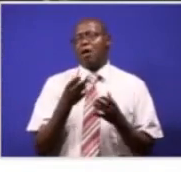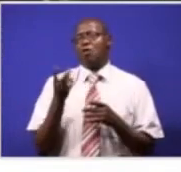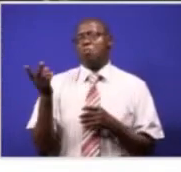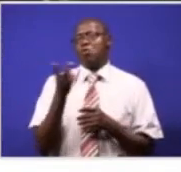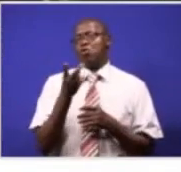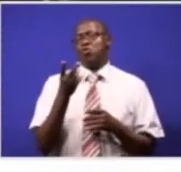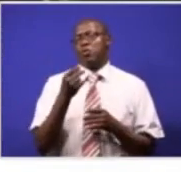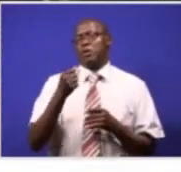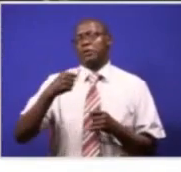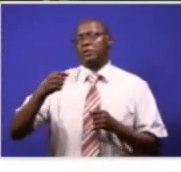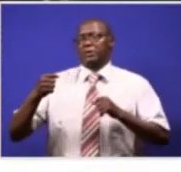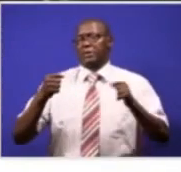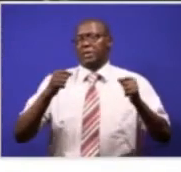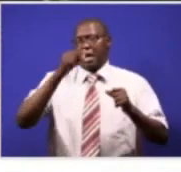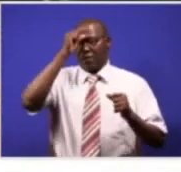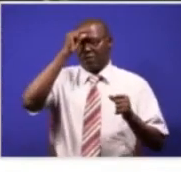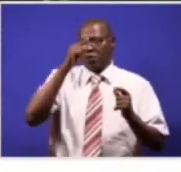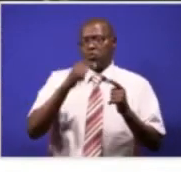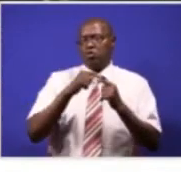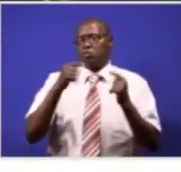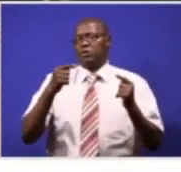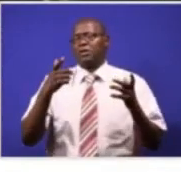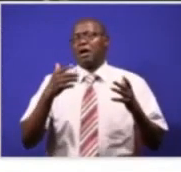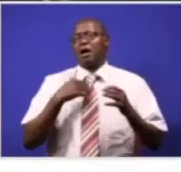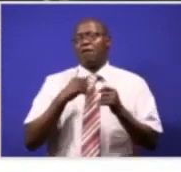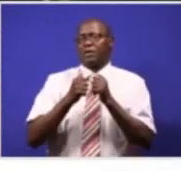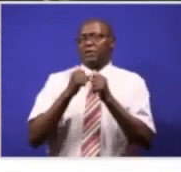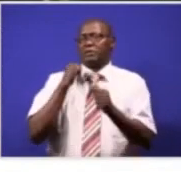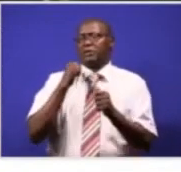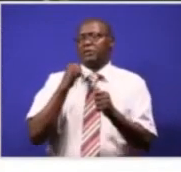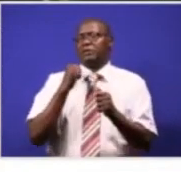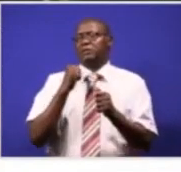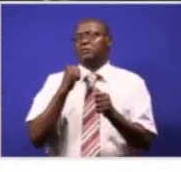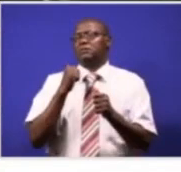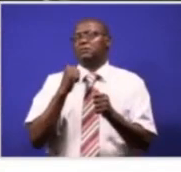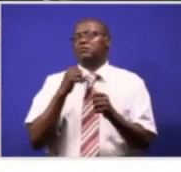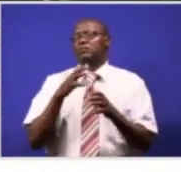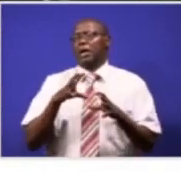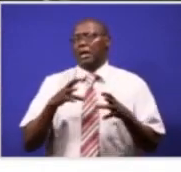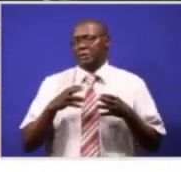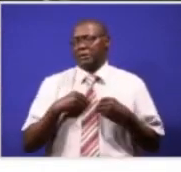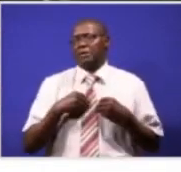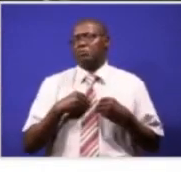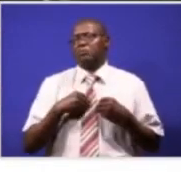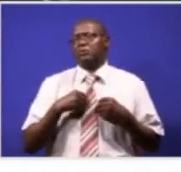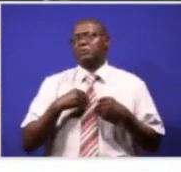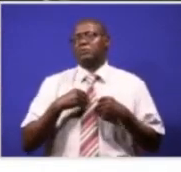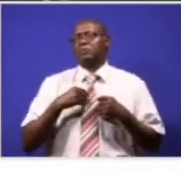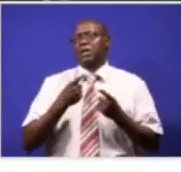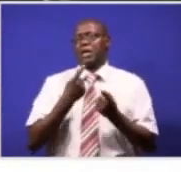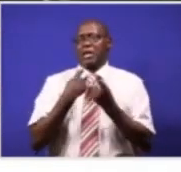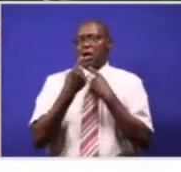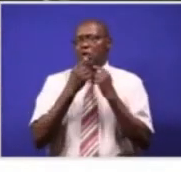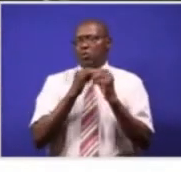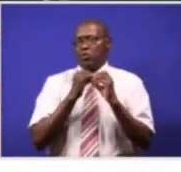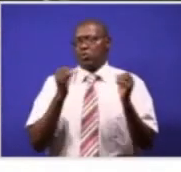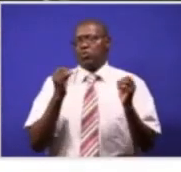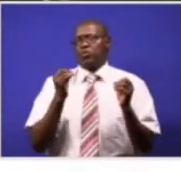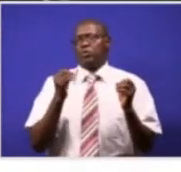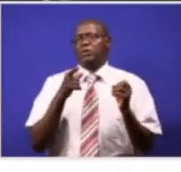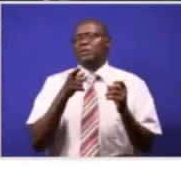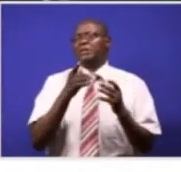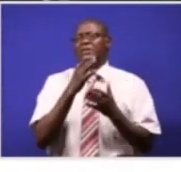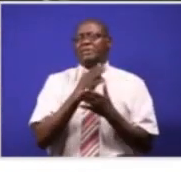divide, the government and the opposition, have rejected calls for a dialogue, from where you sit as a counseling psychologist, what are some of the solutions do you